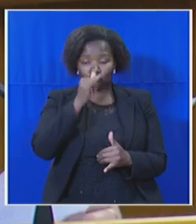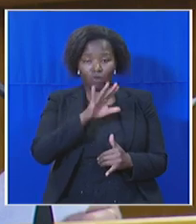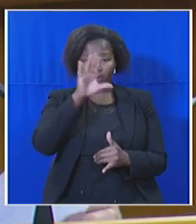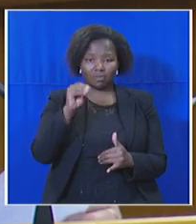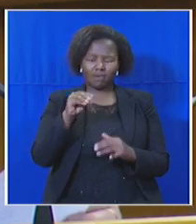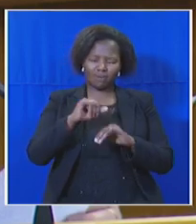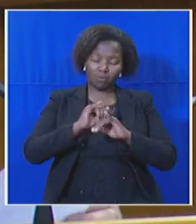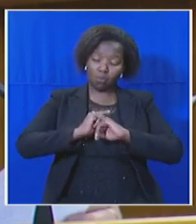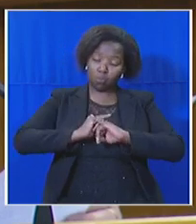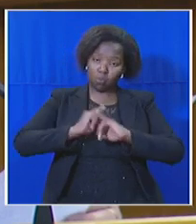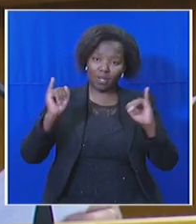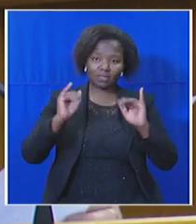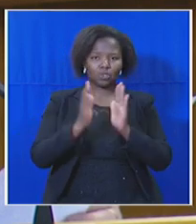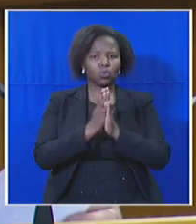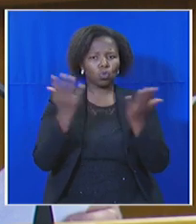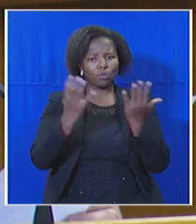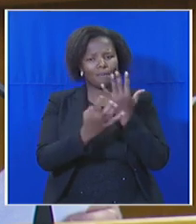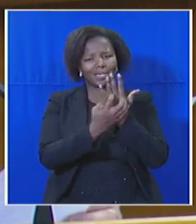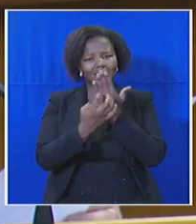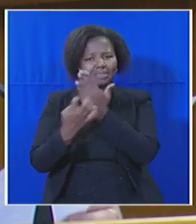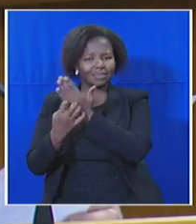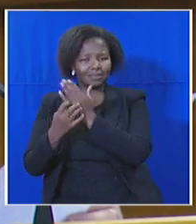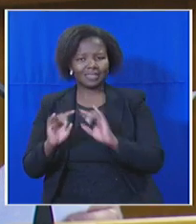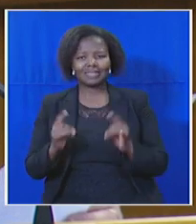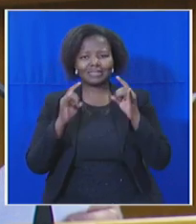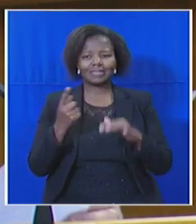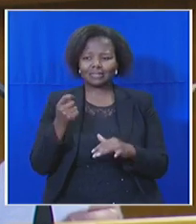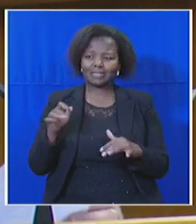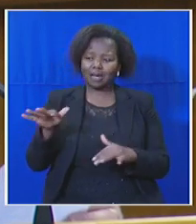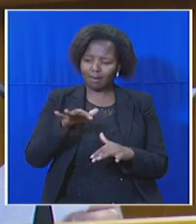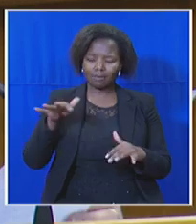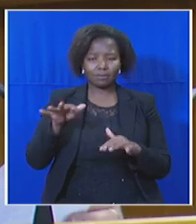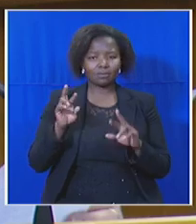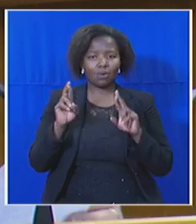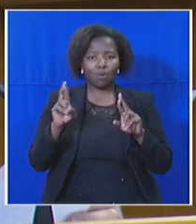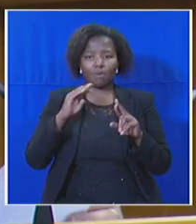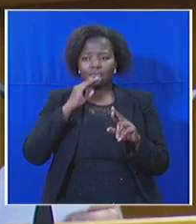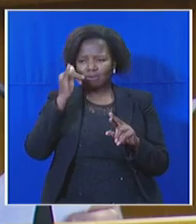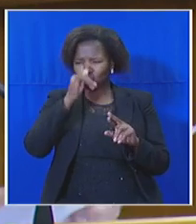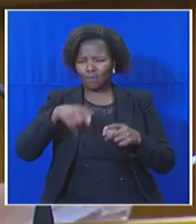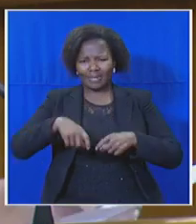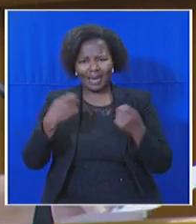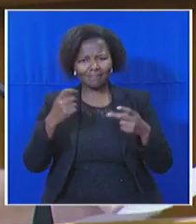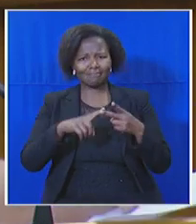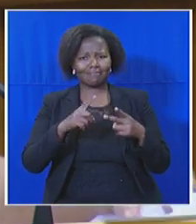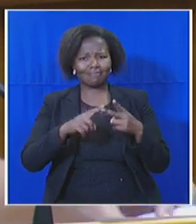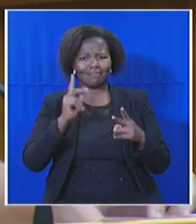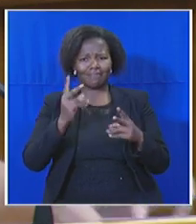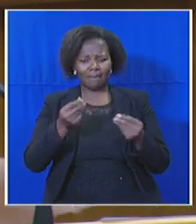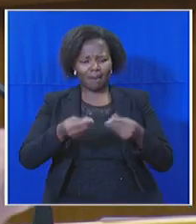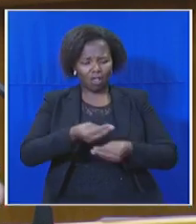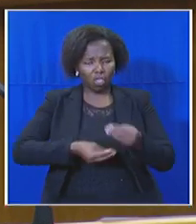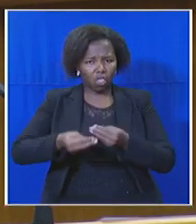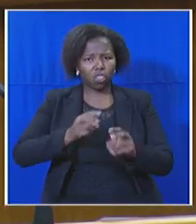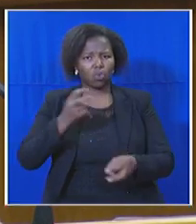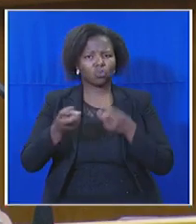spread across the front pages as cities and towns vie for the dubious titles of murder capital, rape capital, and fraudsters capital of